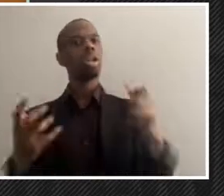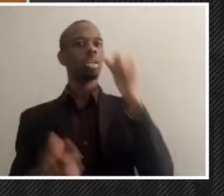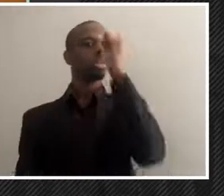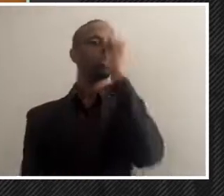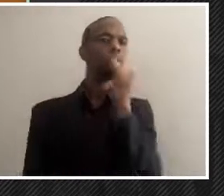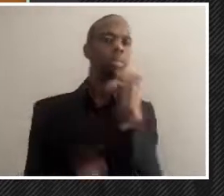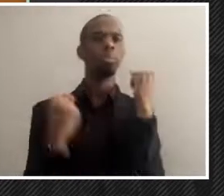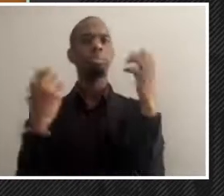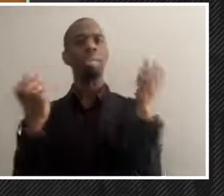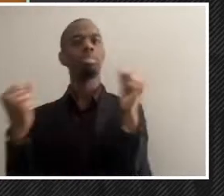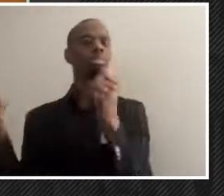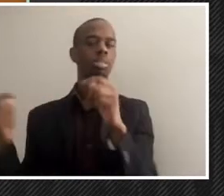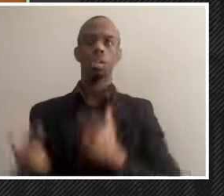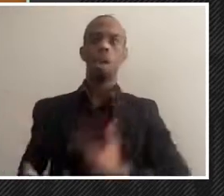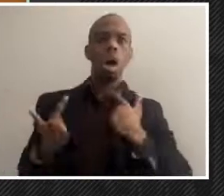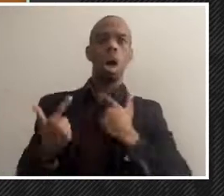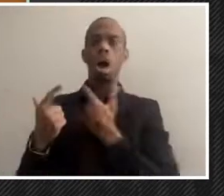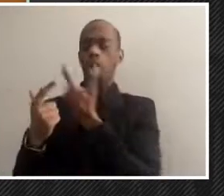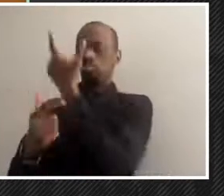this point that